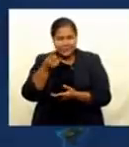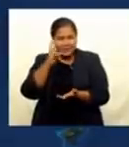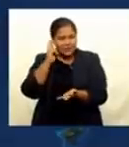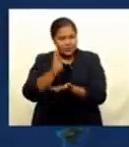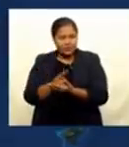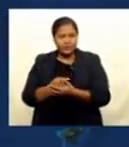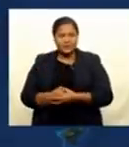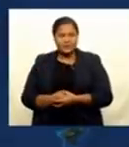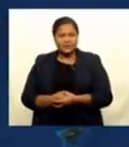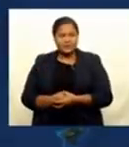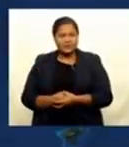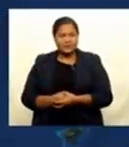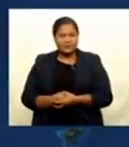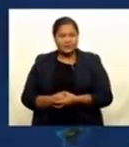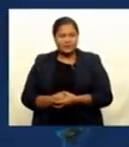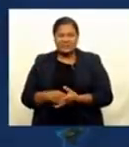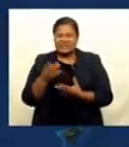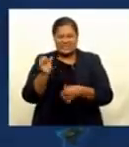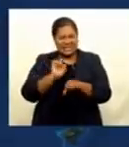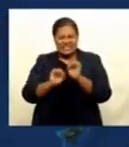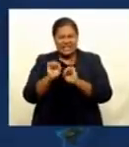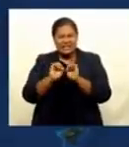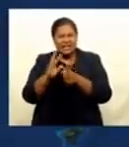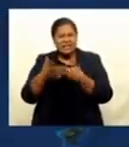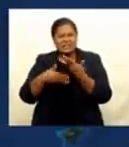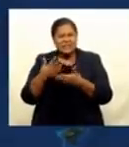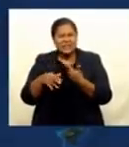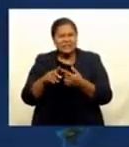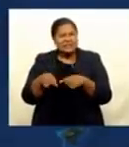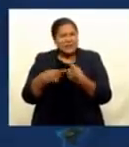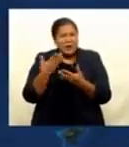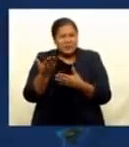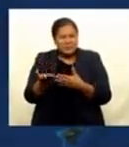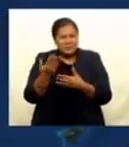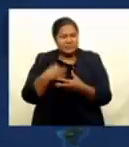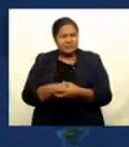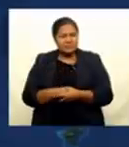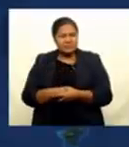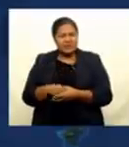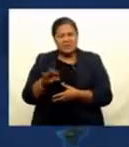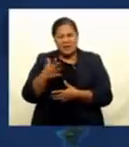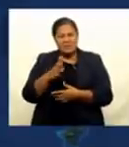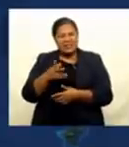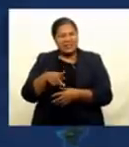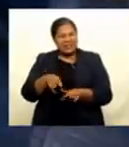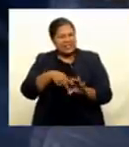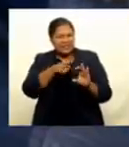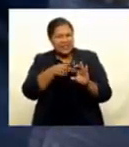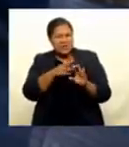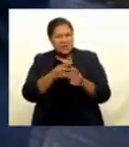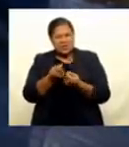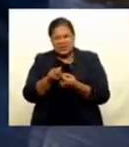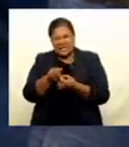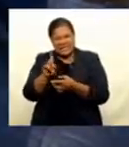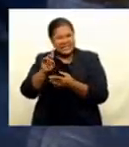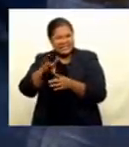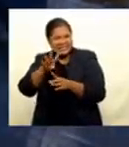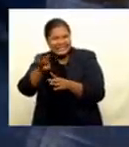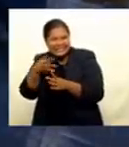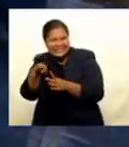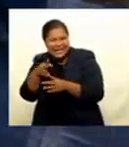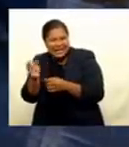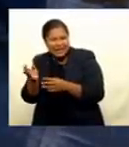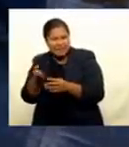There's no scientific explanation for this except for the fact that probably the video was highly edited. Vaccines are